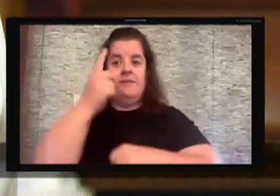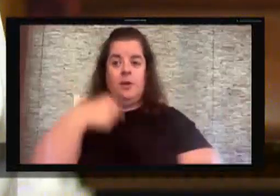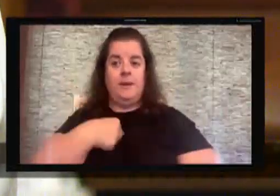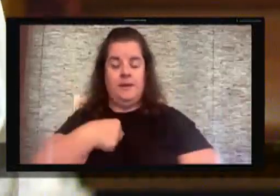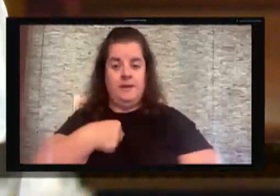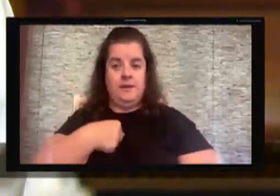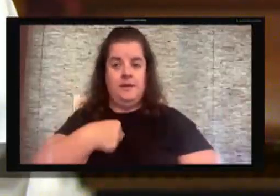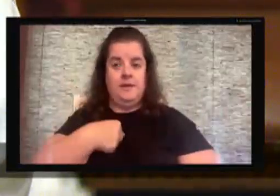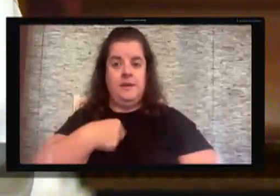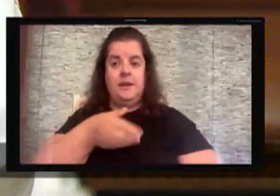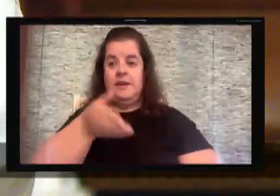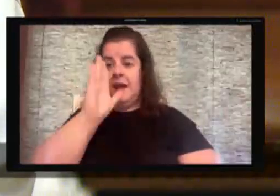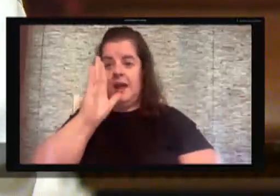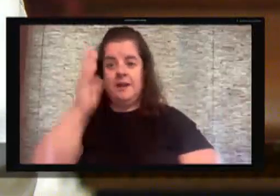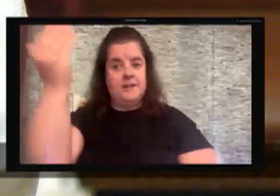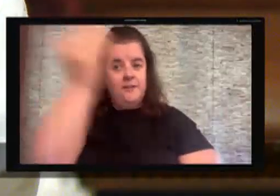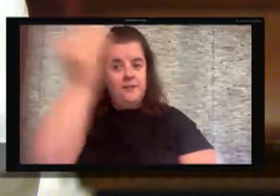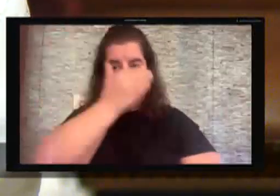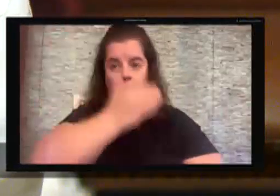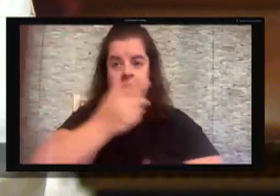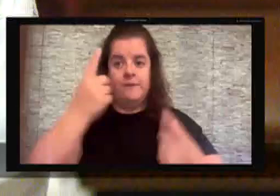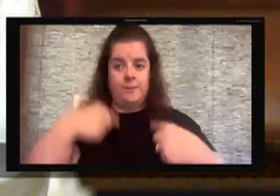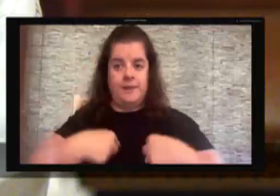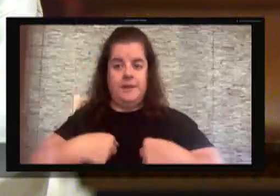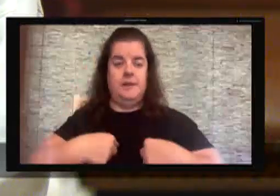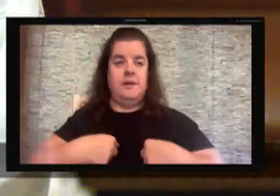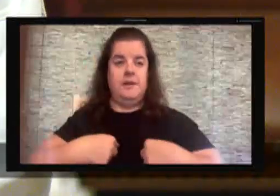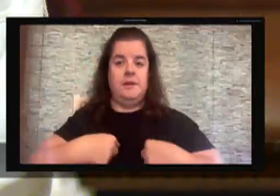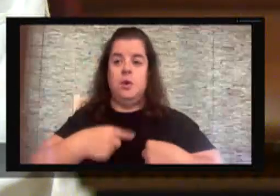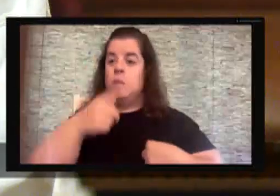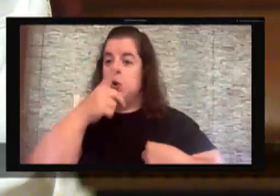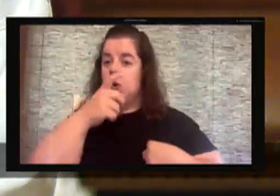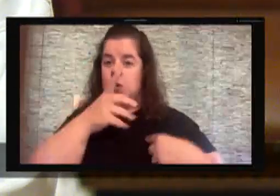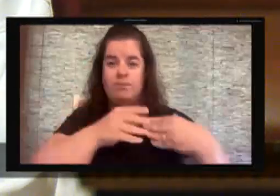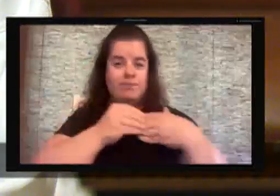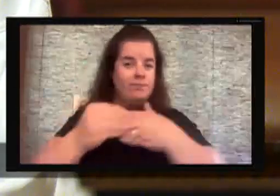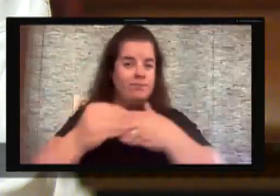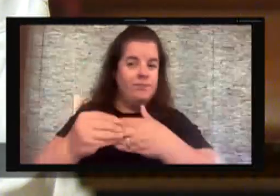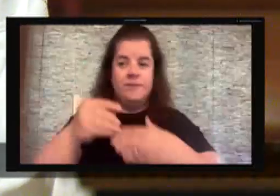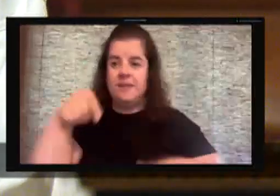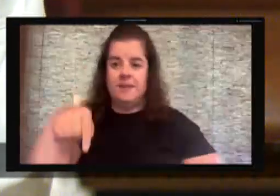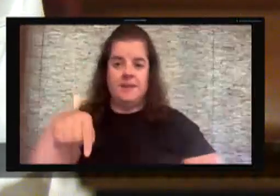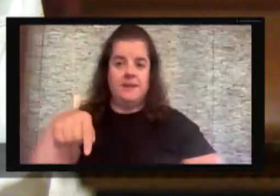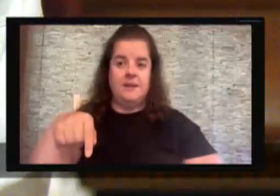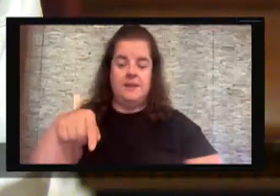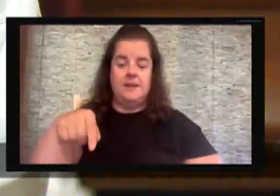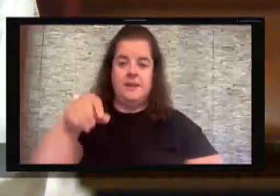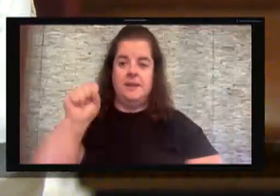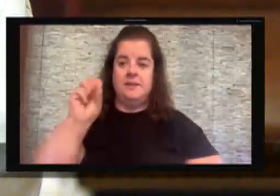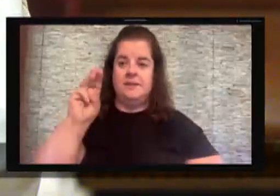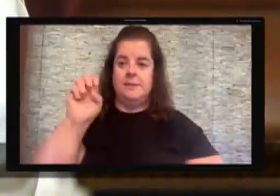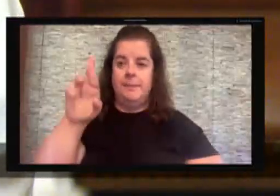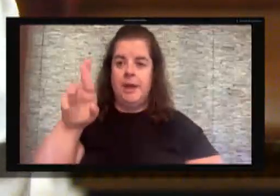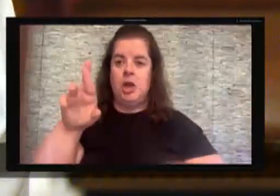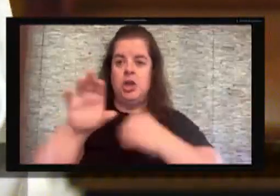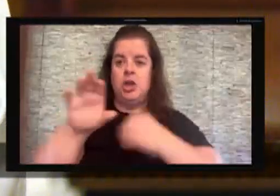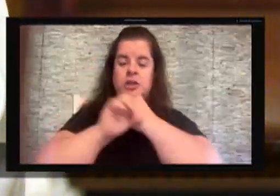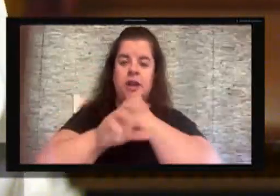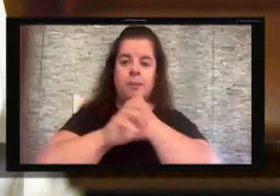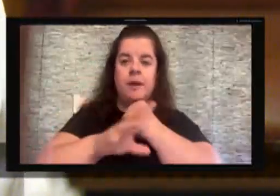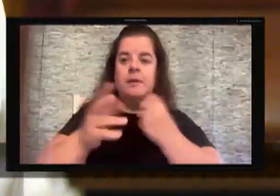on the forefront. Now, whoever headed this smear campaign that's going on about